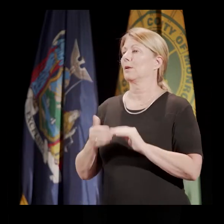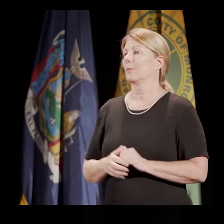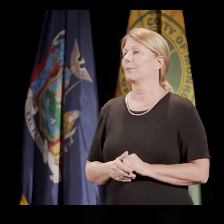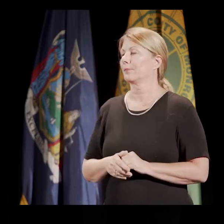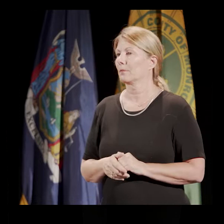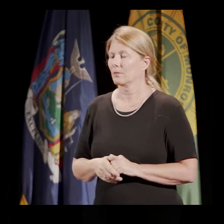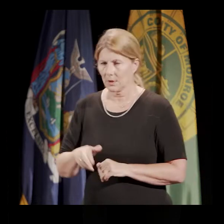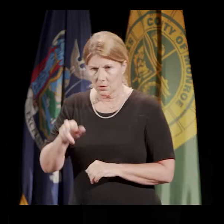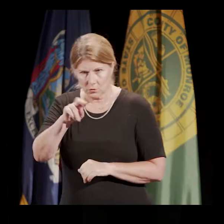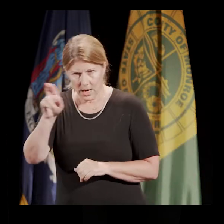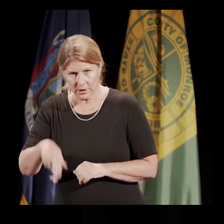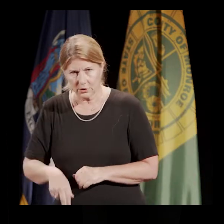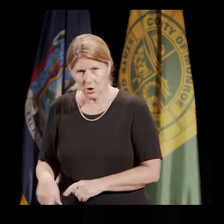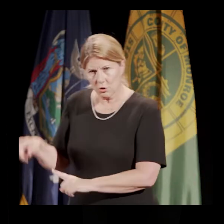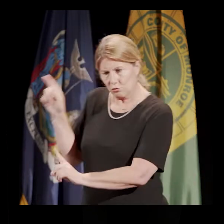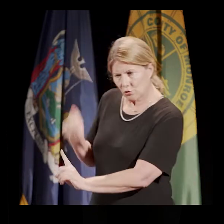Rochester should be one of those cities.